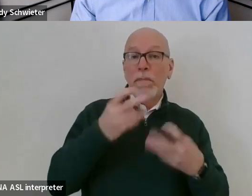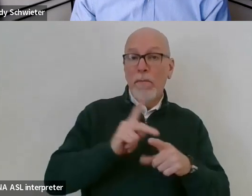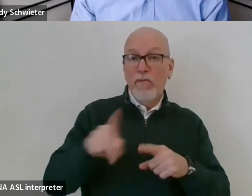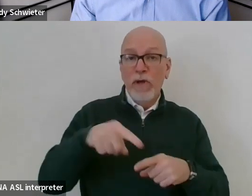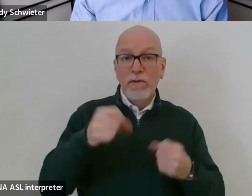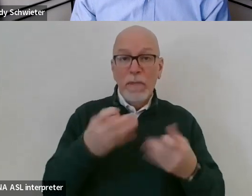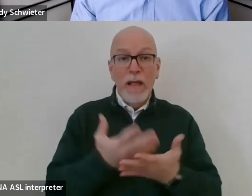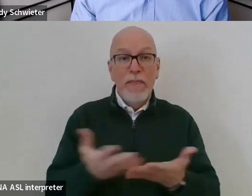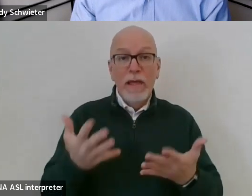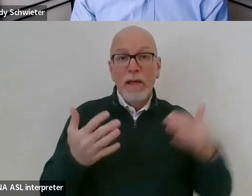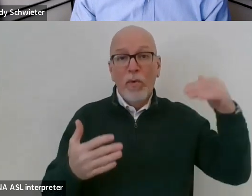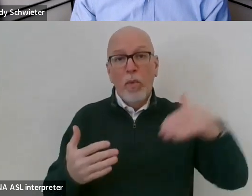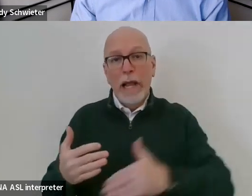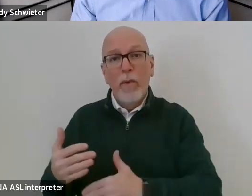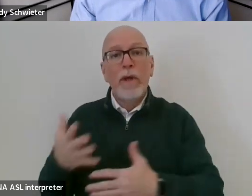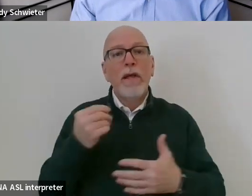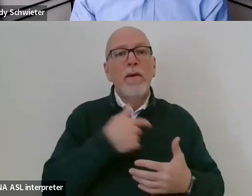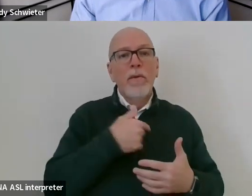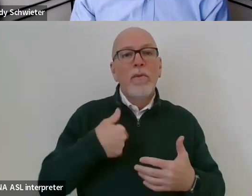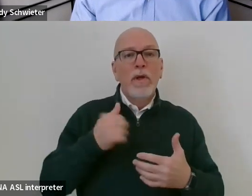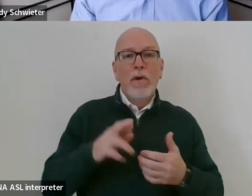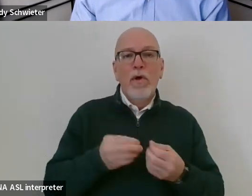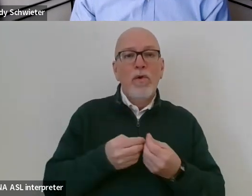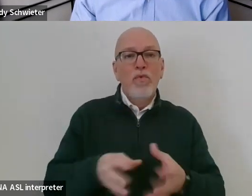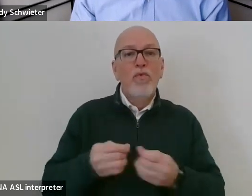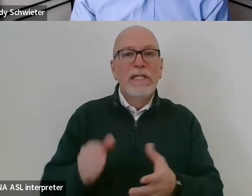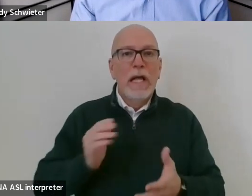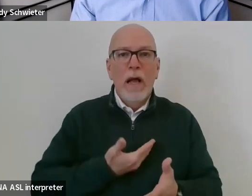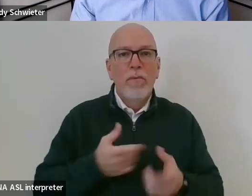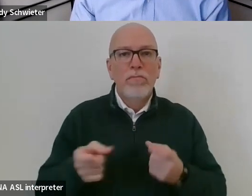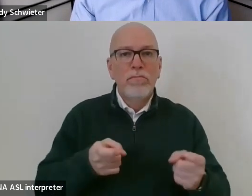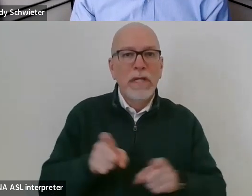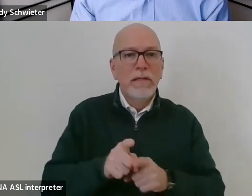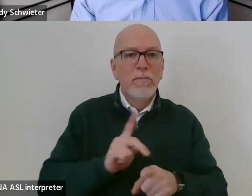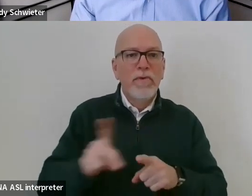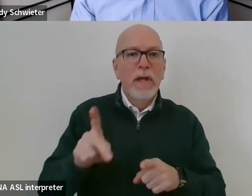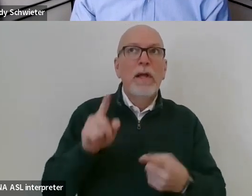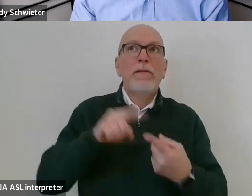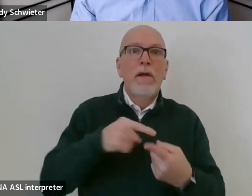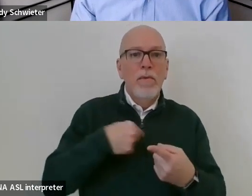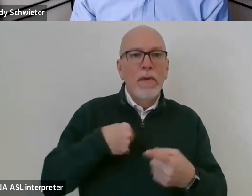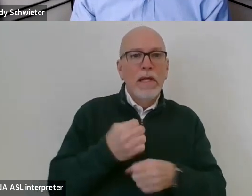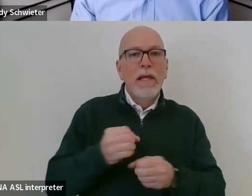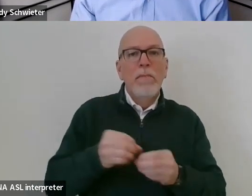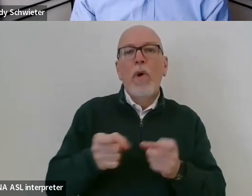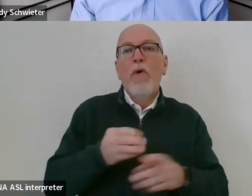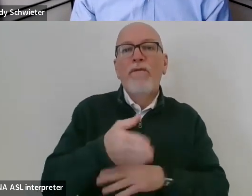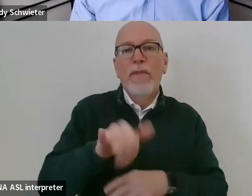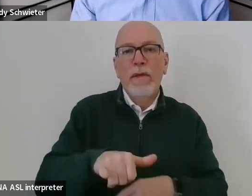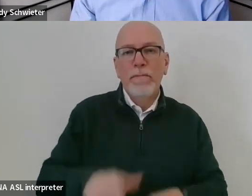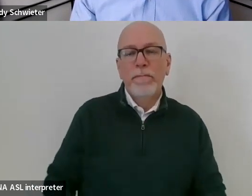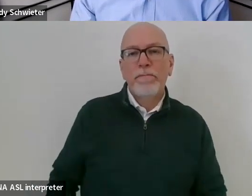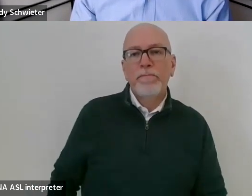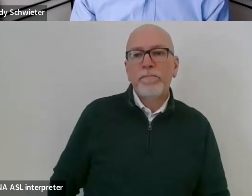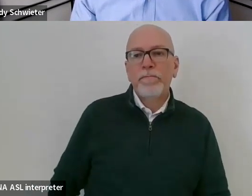things that are going down, and we are losing our grip as a profession unless we get moving on these things.